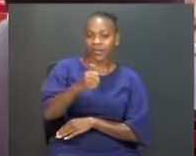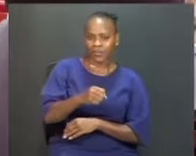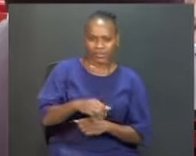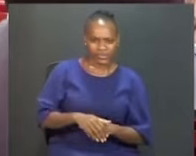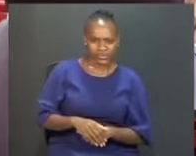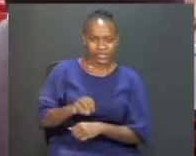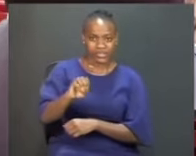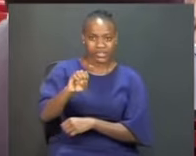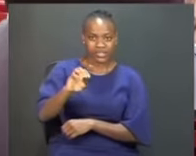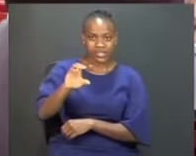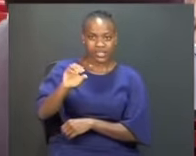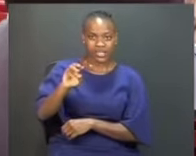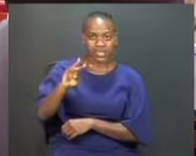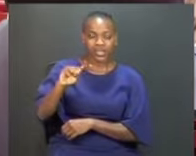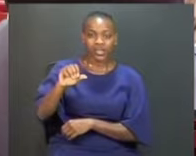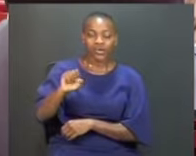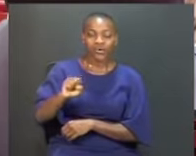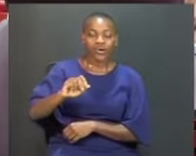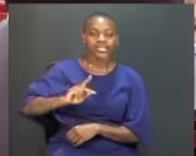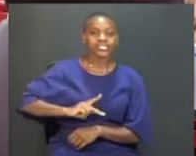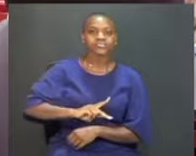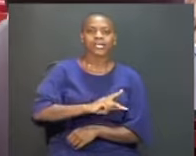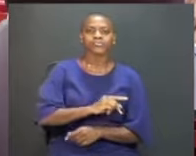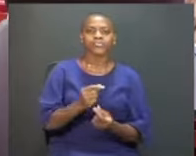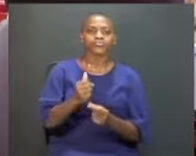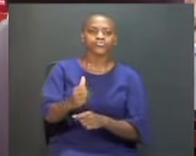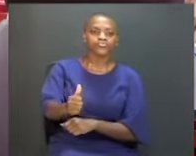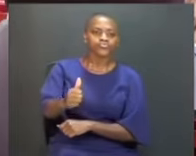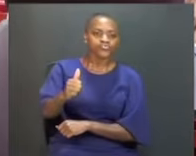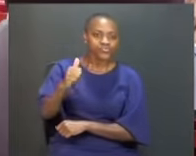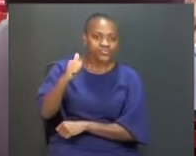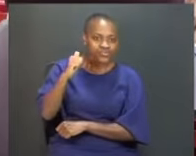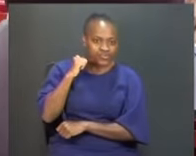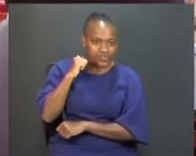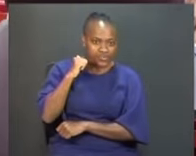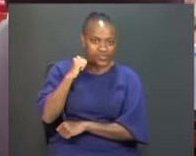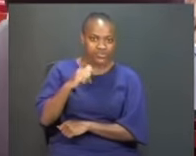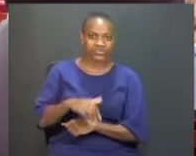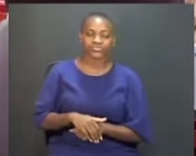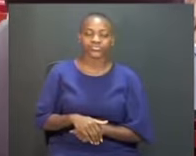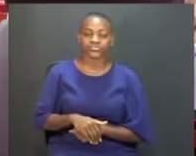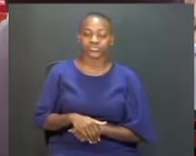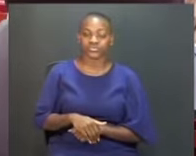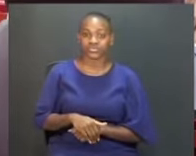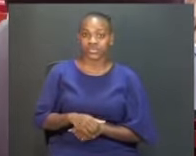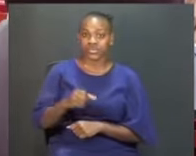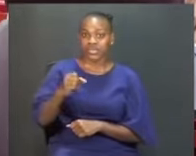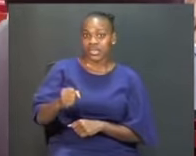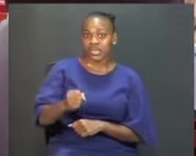Parliament refused to swear in Ghana's delegation.